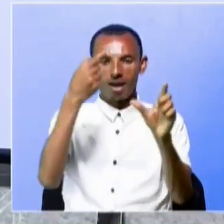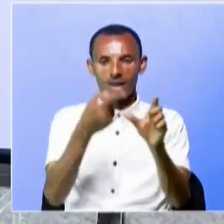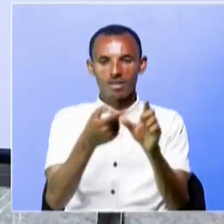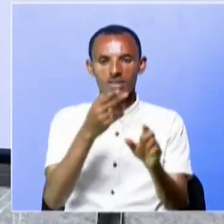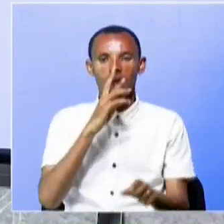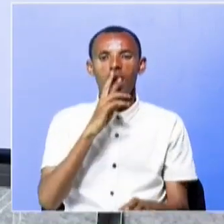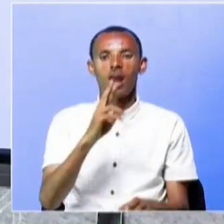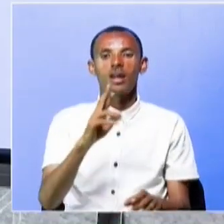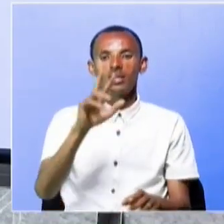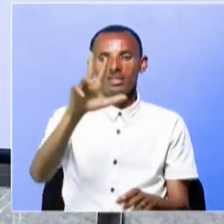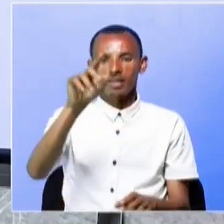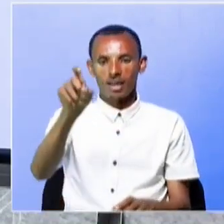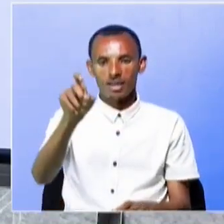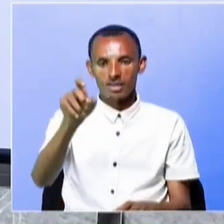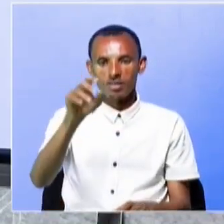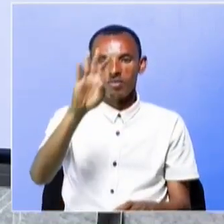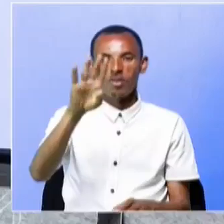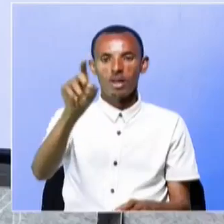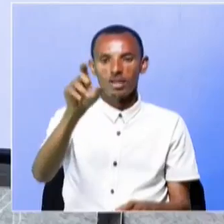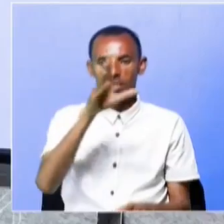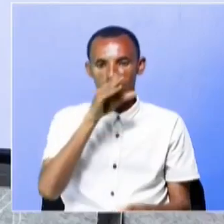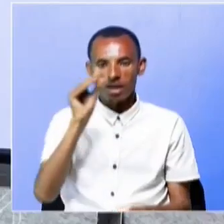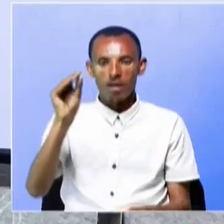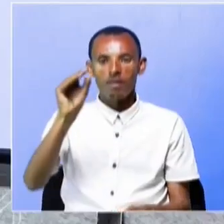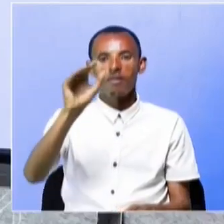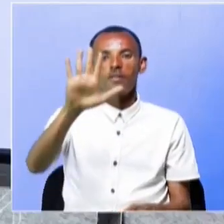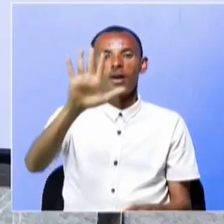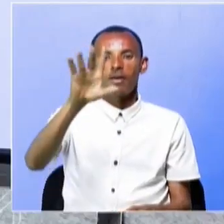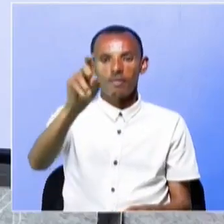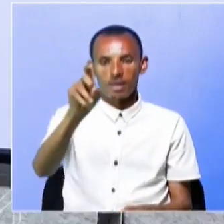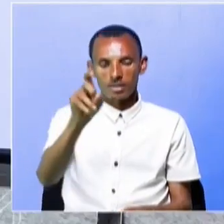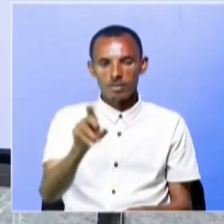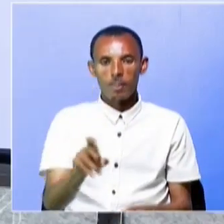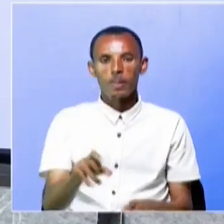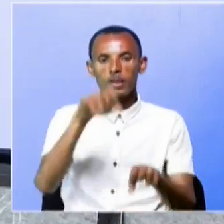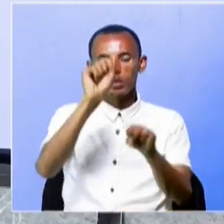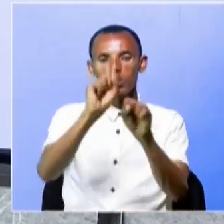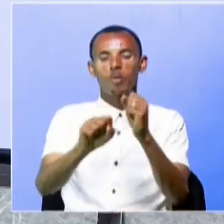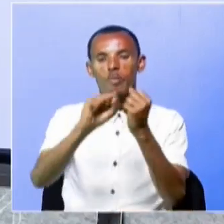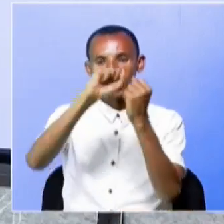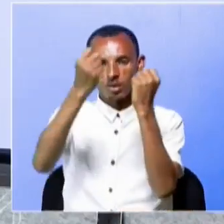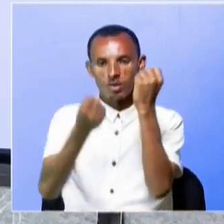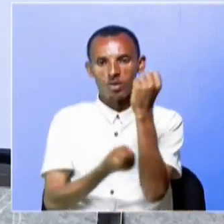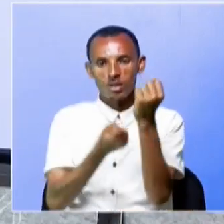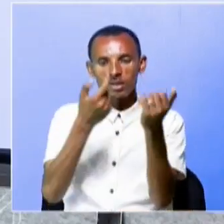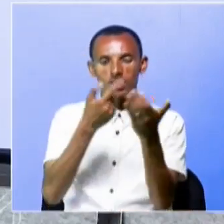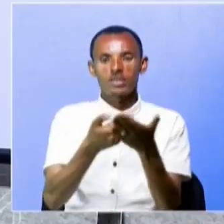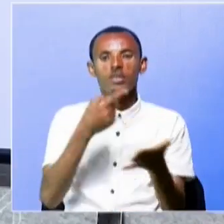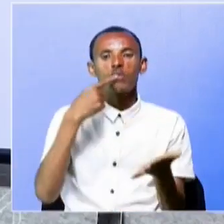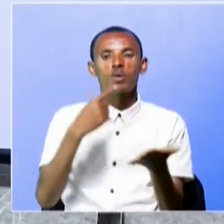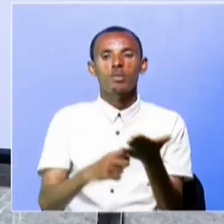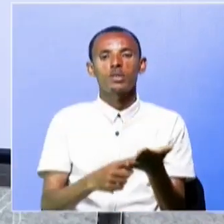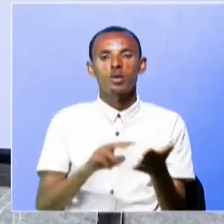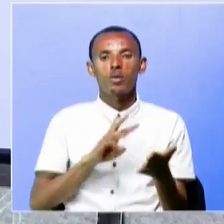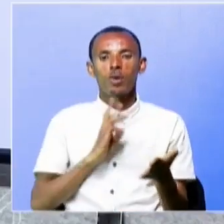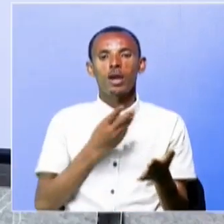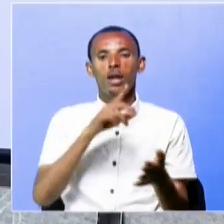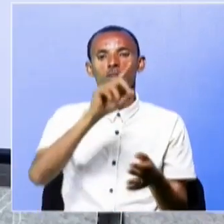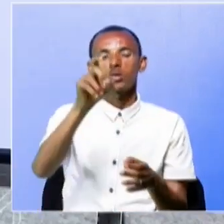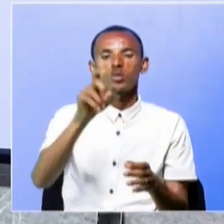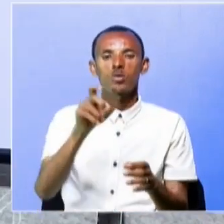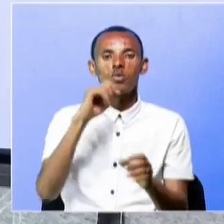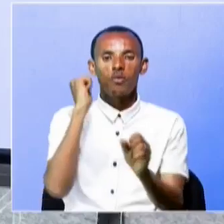are 3x, 4x, and 5x. So based on this information, we are asked